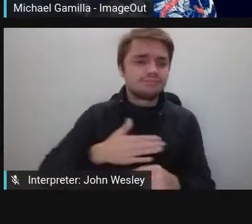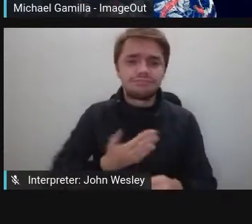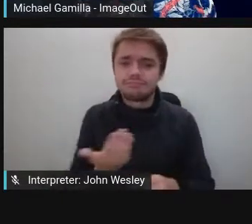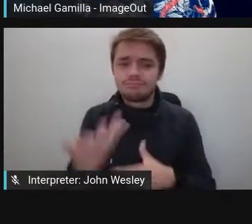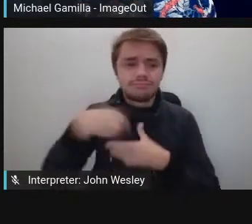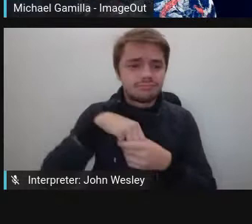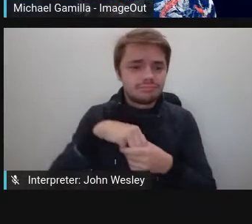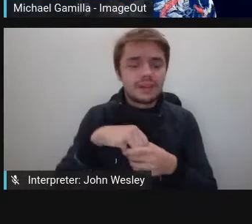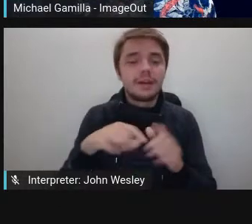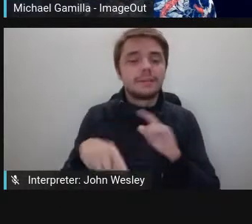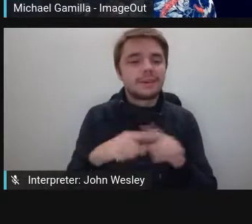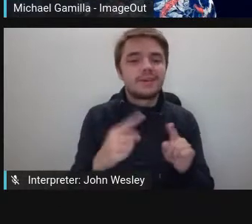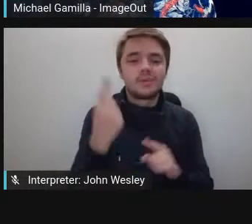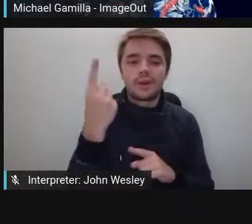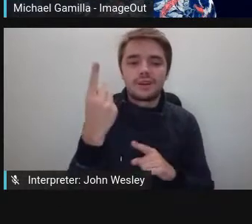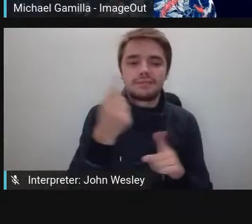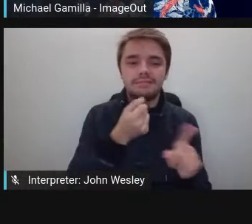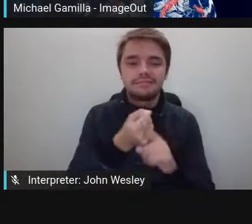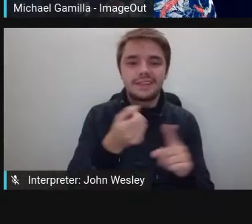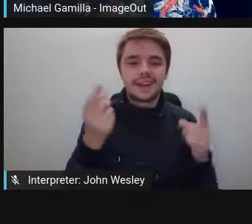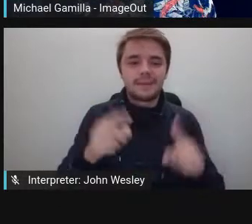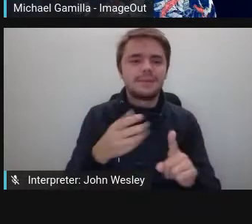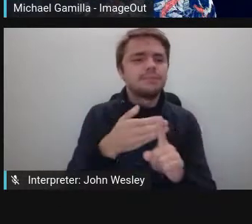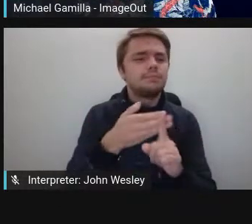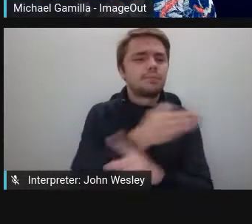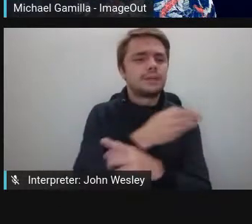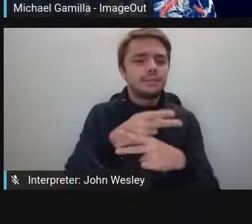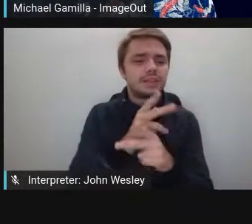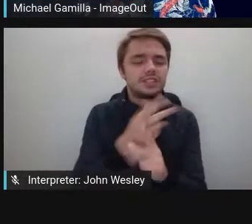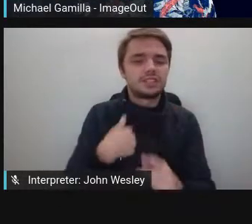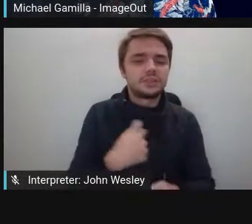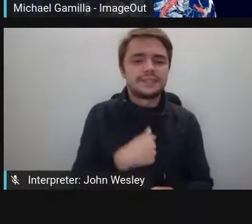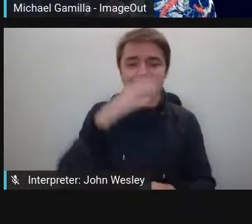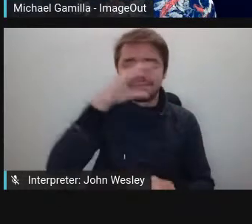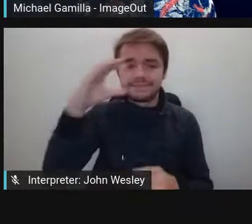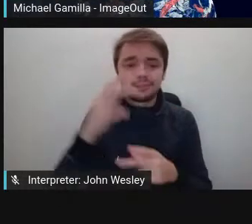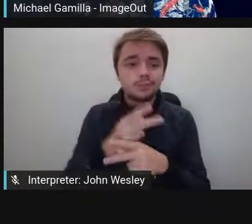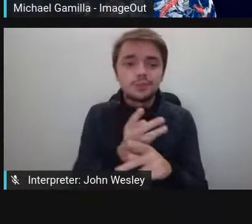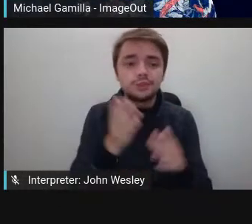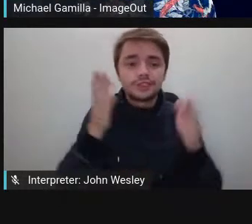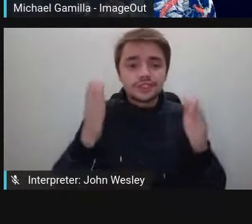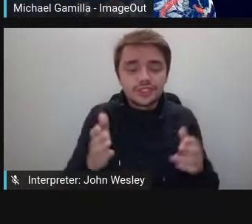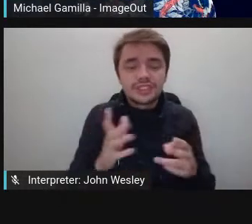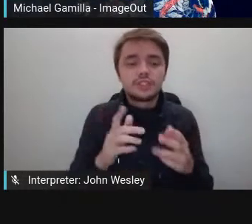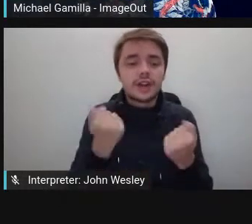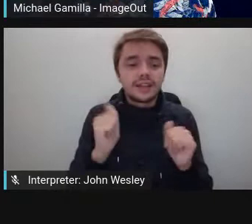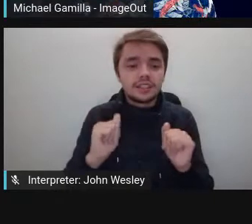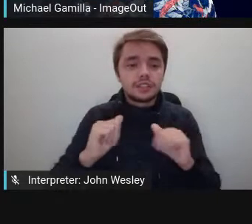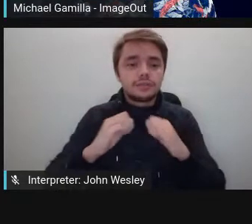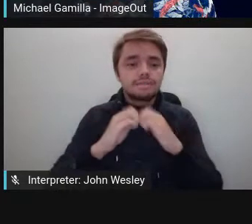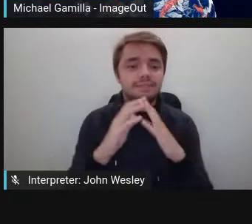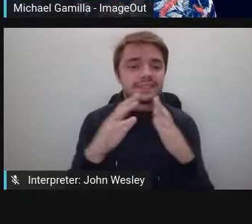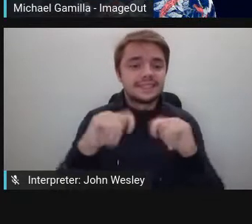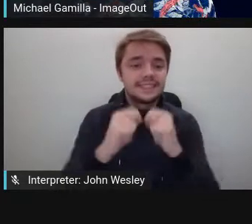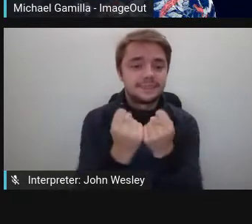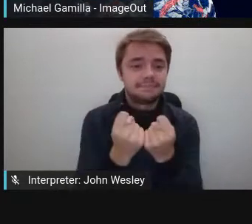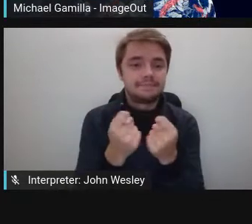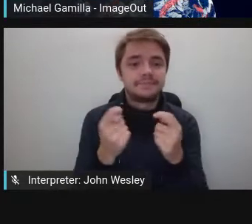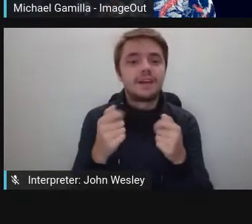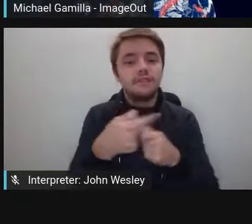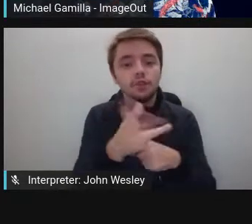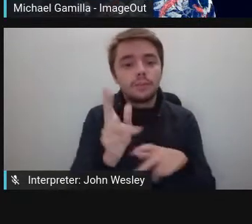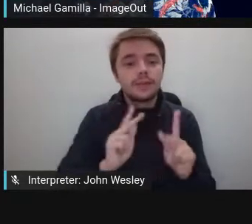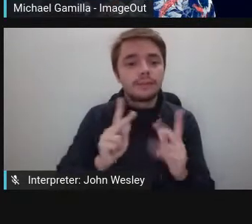there was one instance in pre-production when we were looking for producers and looking for like putting together a team where, you know, a couple of people read